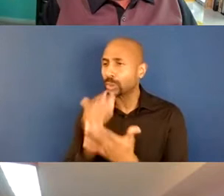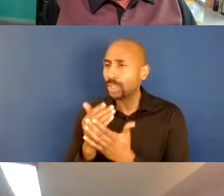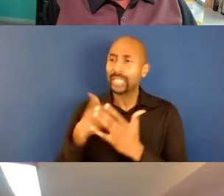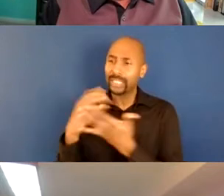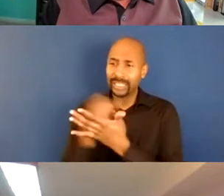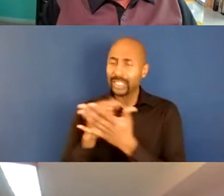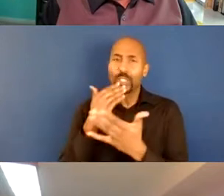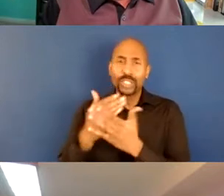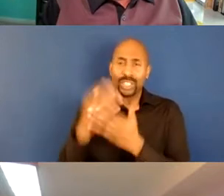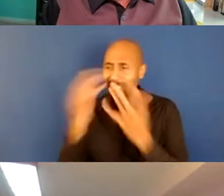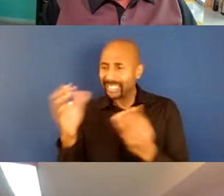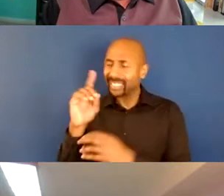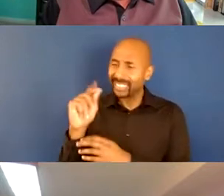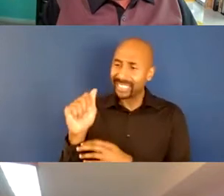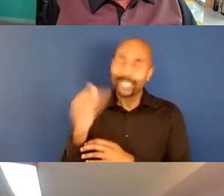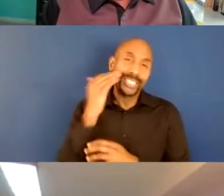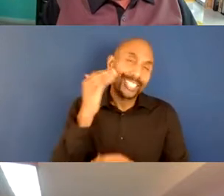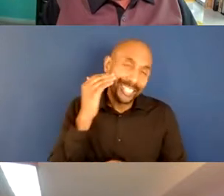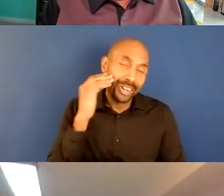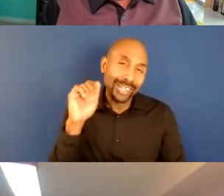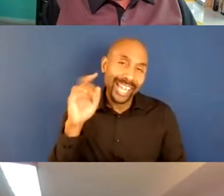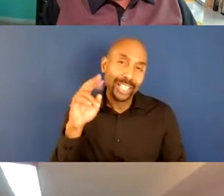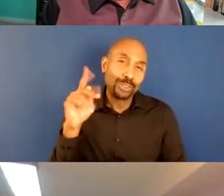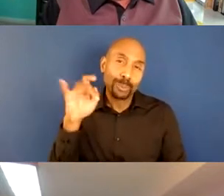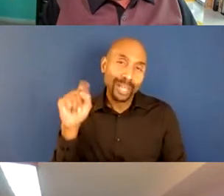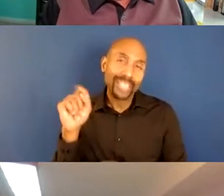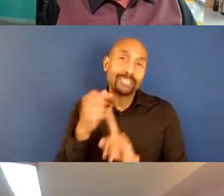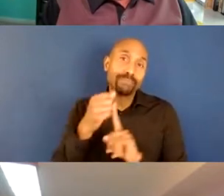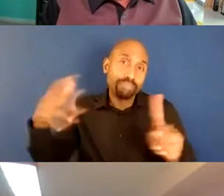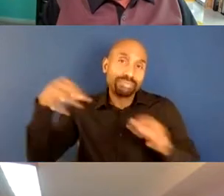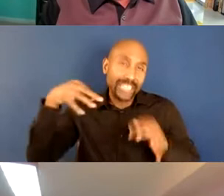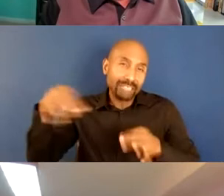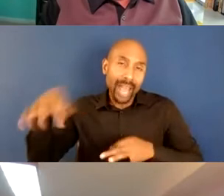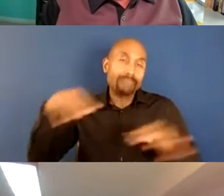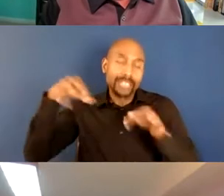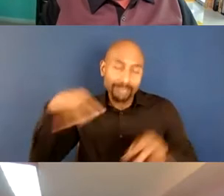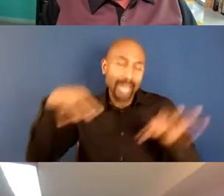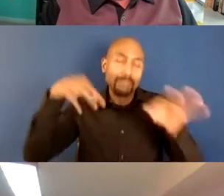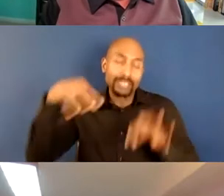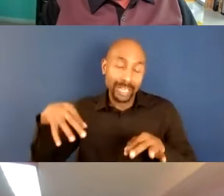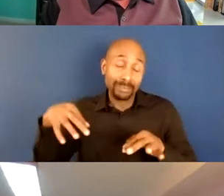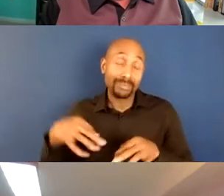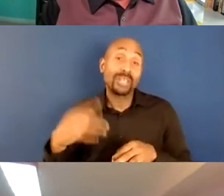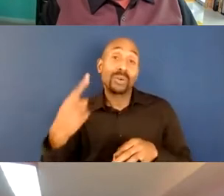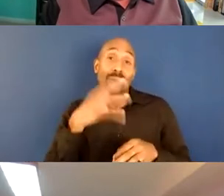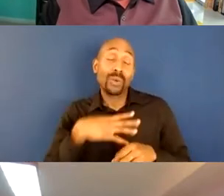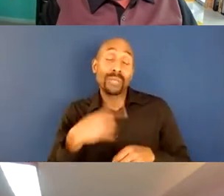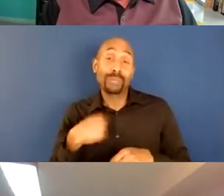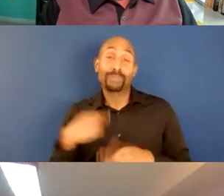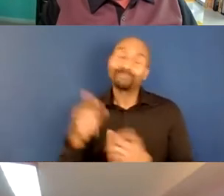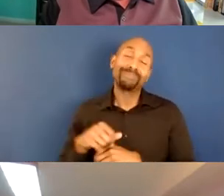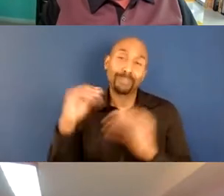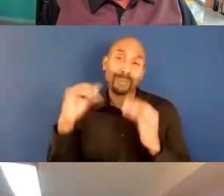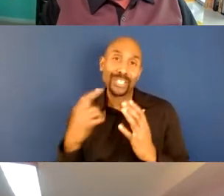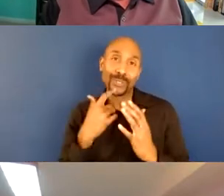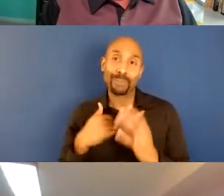And you know, anthropologists are known for their thick description. And she was like, look, if you stay another year, you're an anthropologist. You know what I mean?